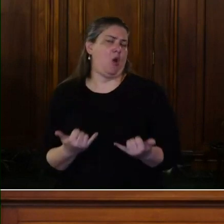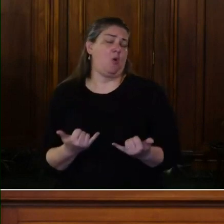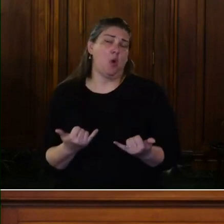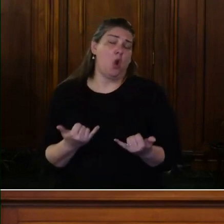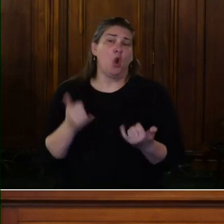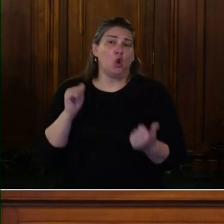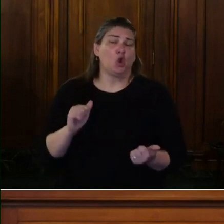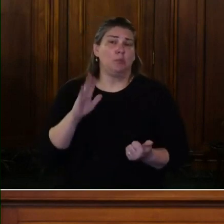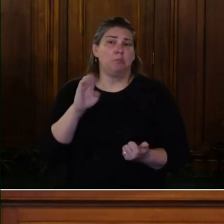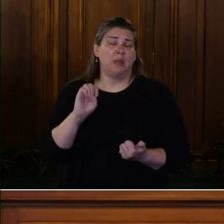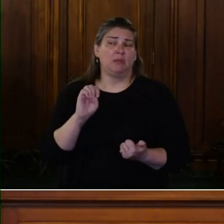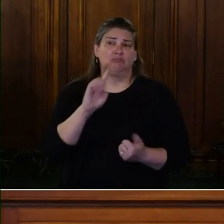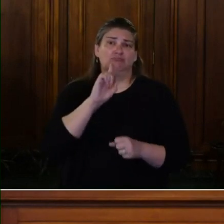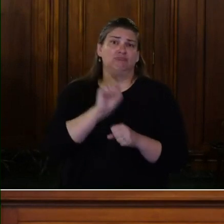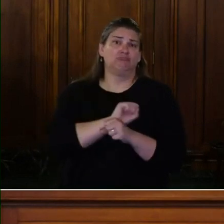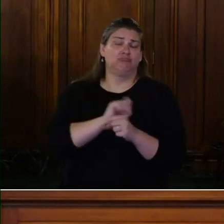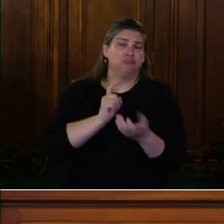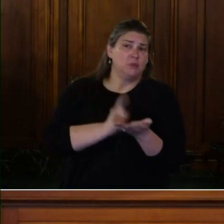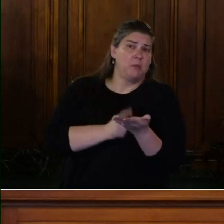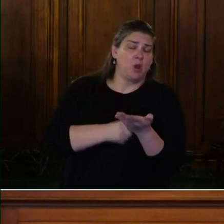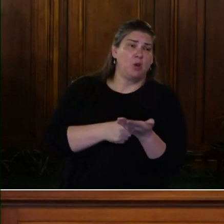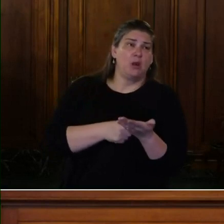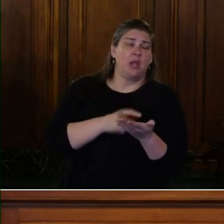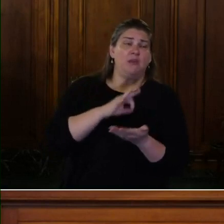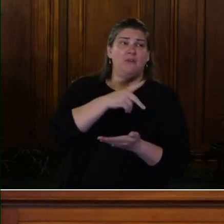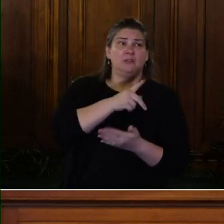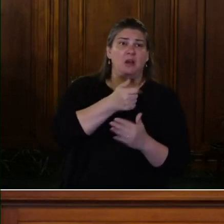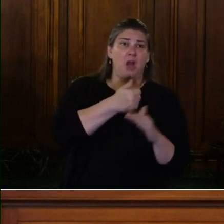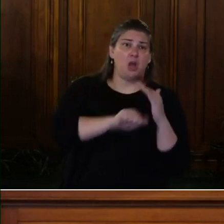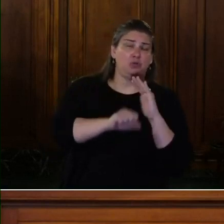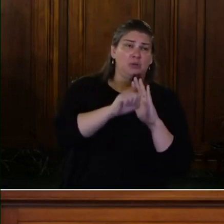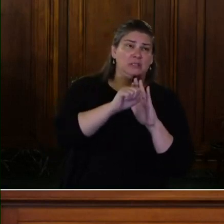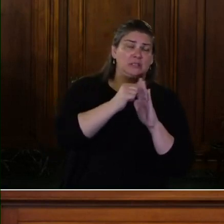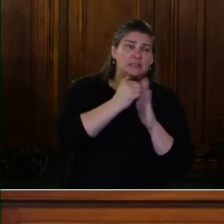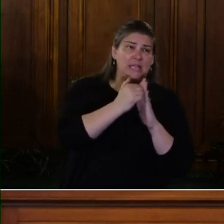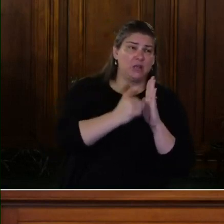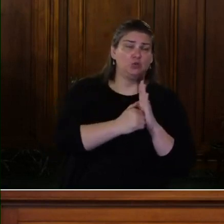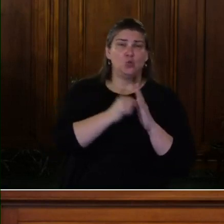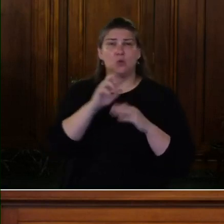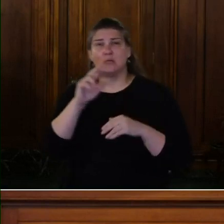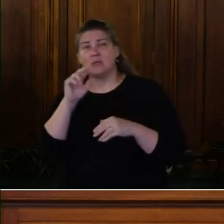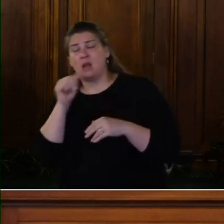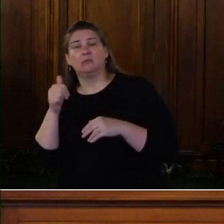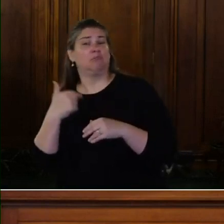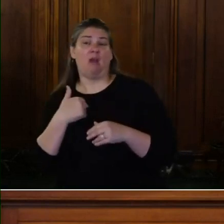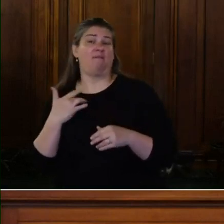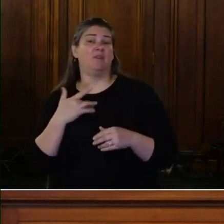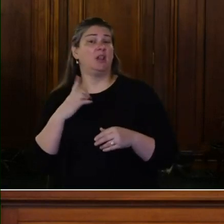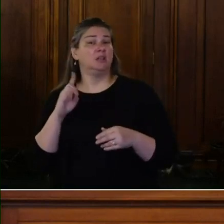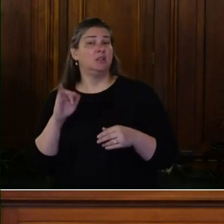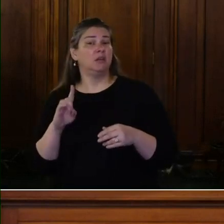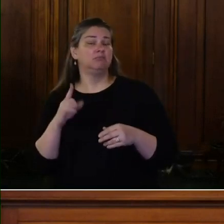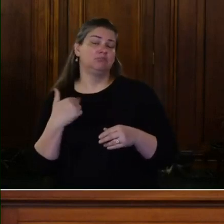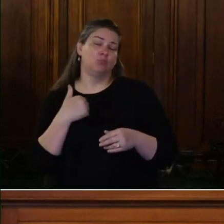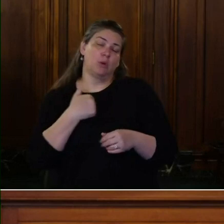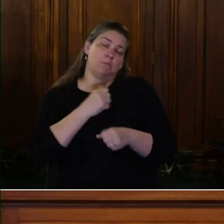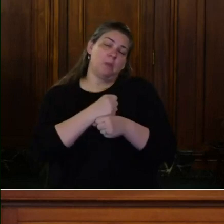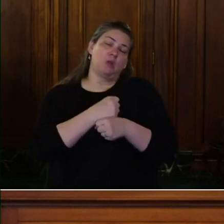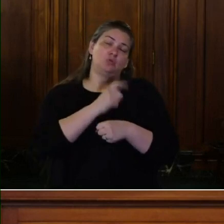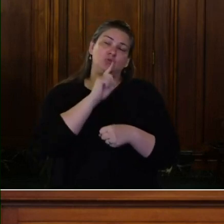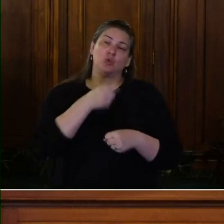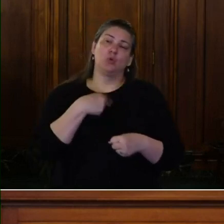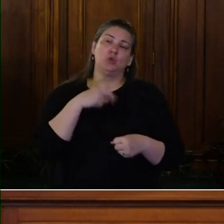legitimate debate about whether it falls under the statute, but because I believed it did, we made sure that we did